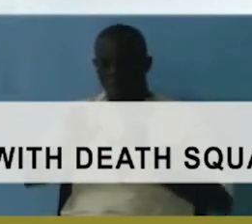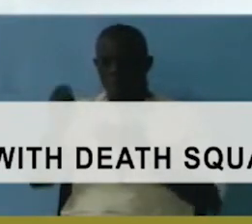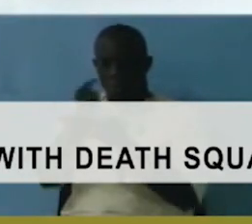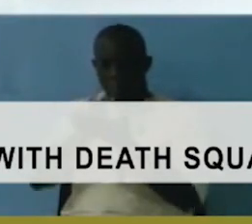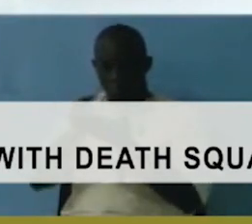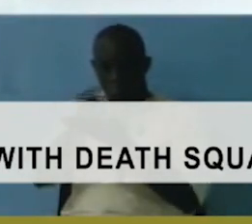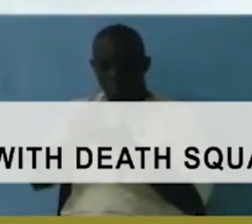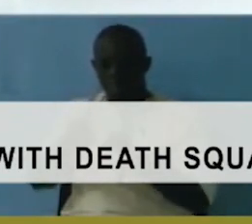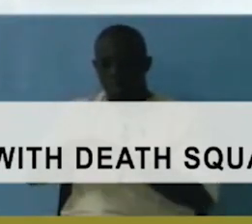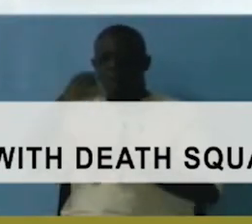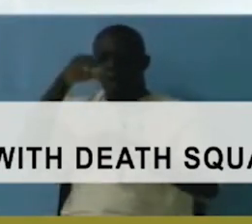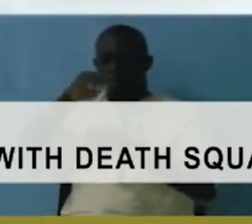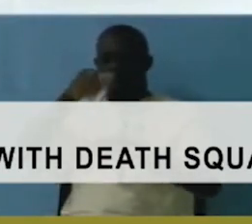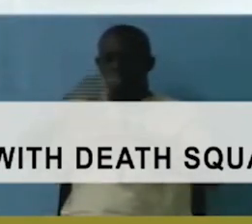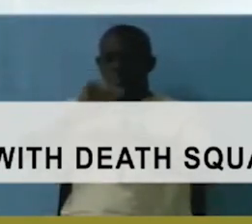Put it on you.